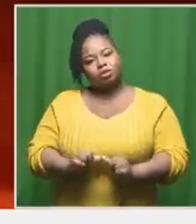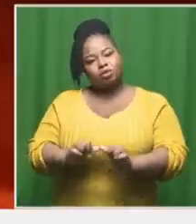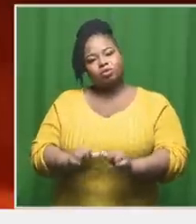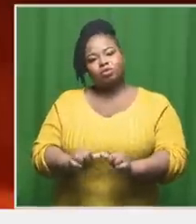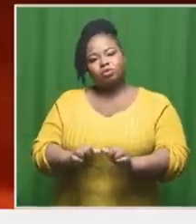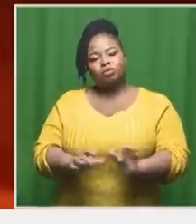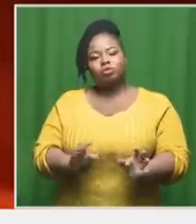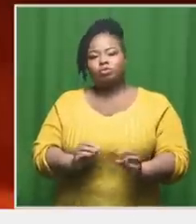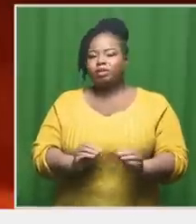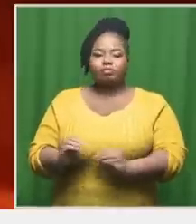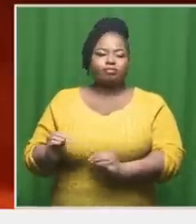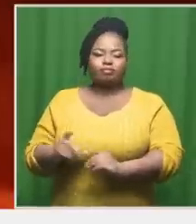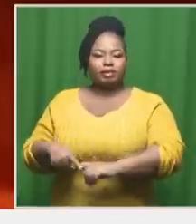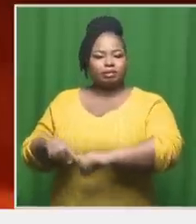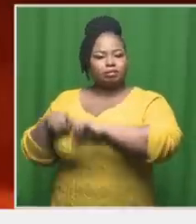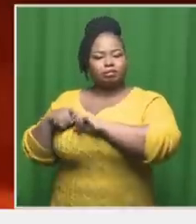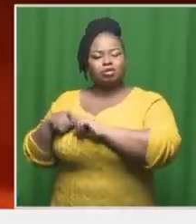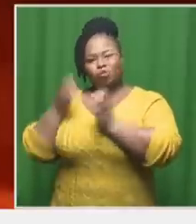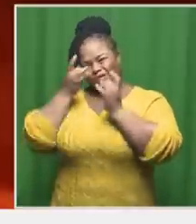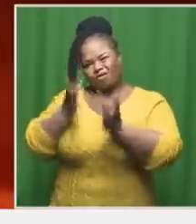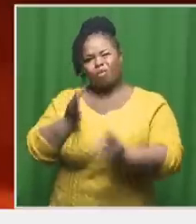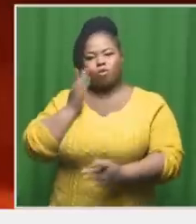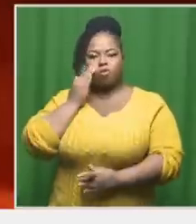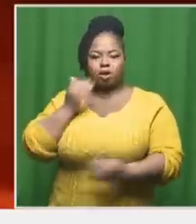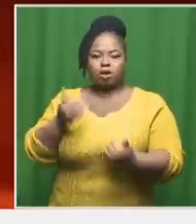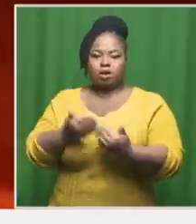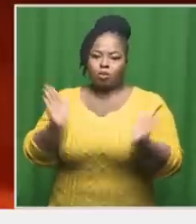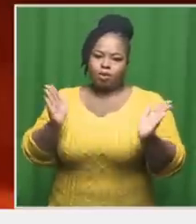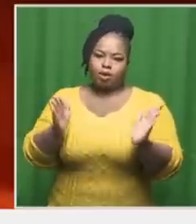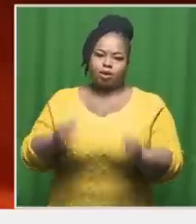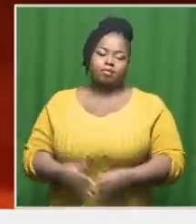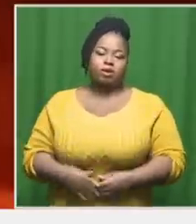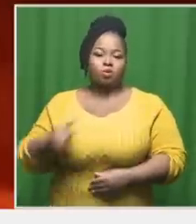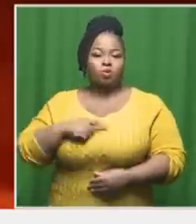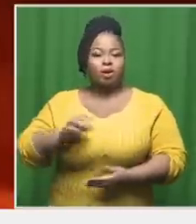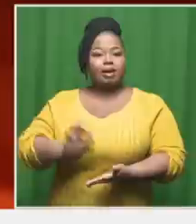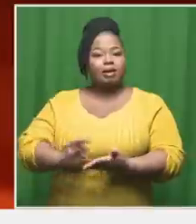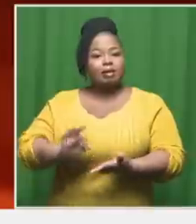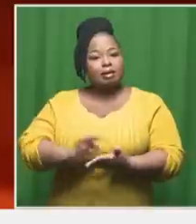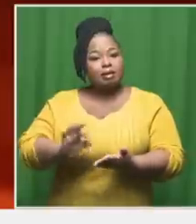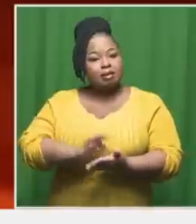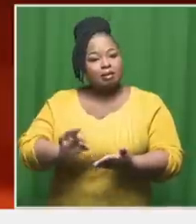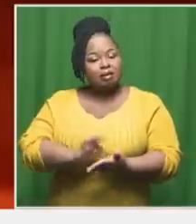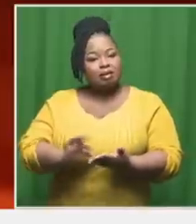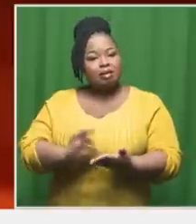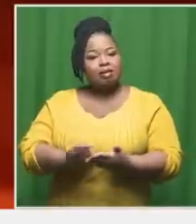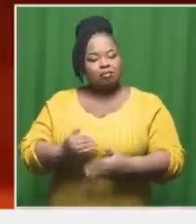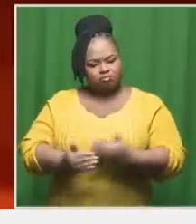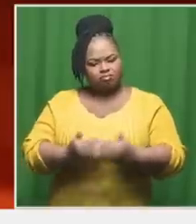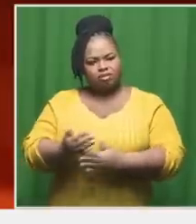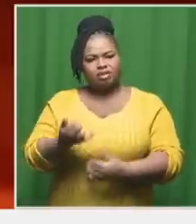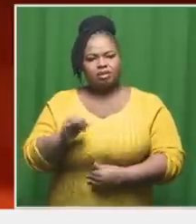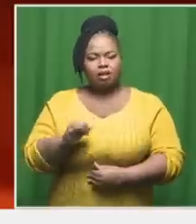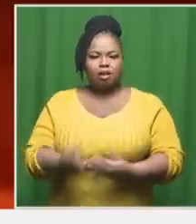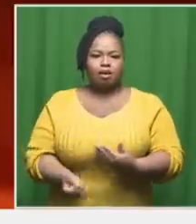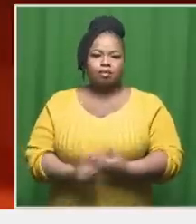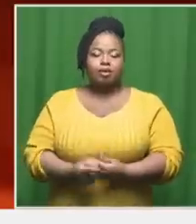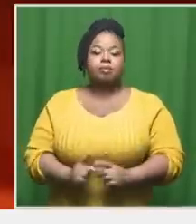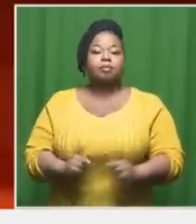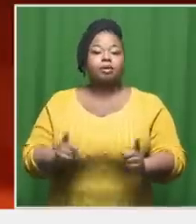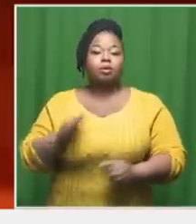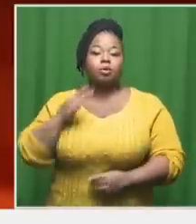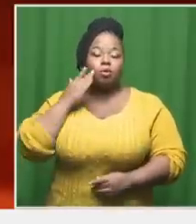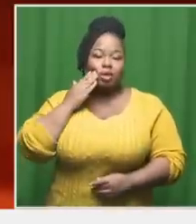delay travel to the area until further notice. The recovery and cleanup operations are underway. But as soon as